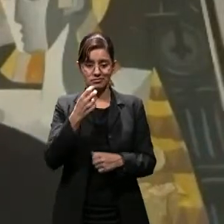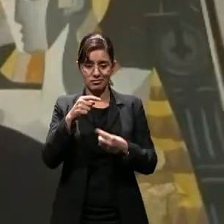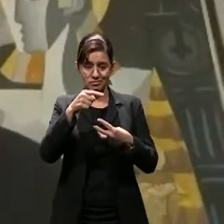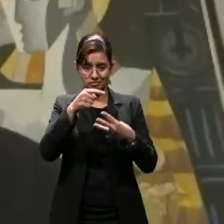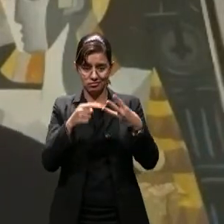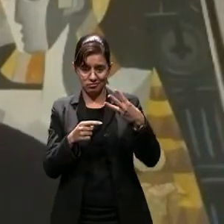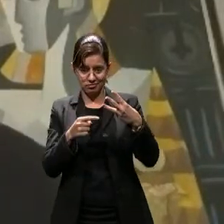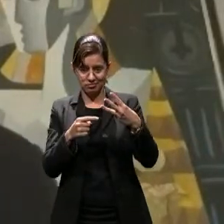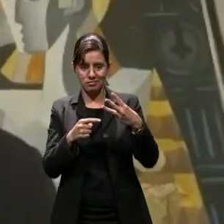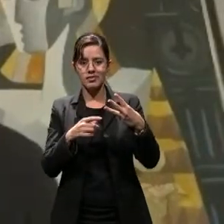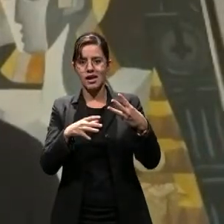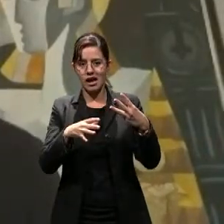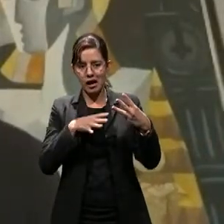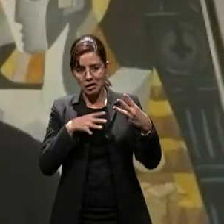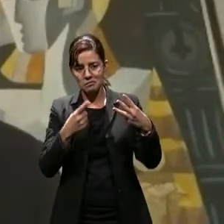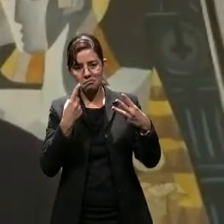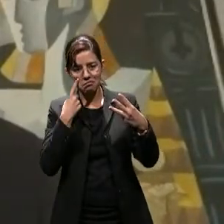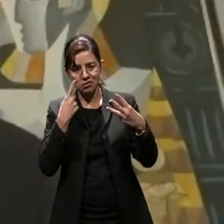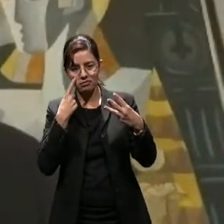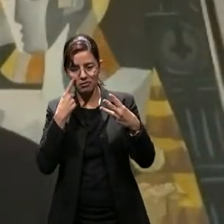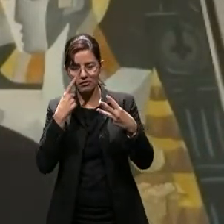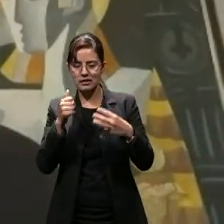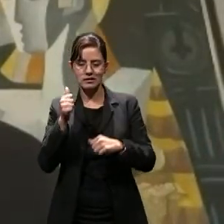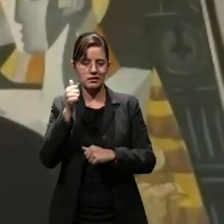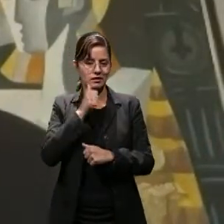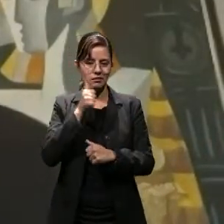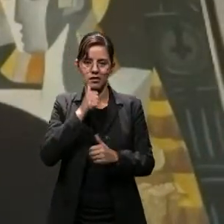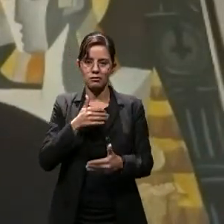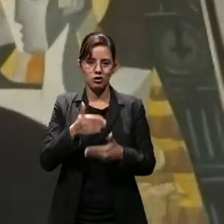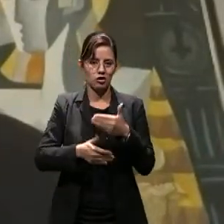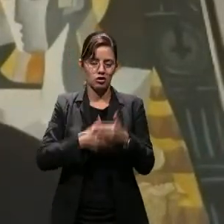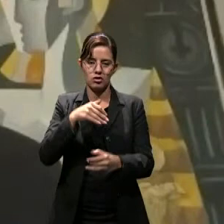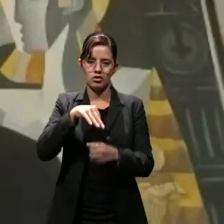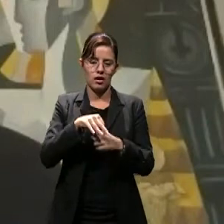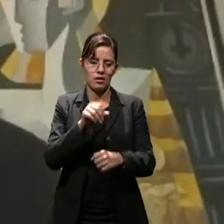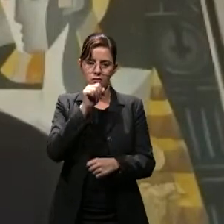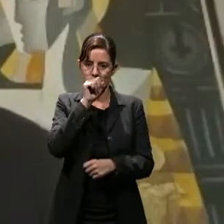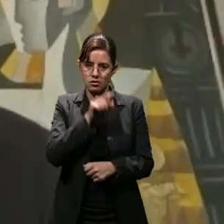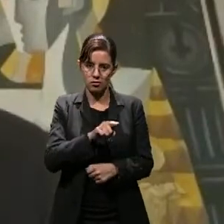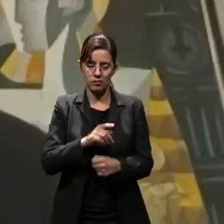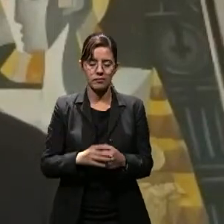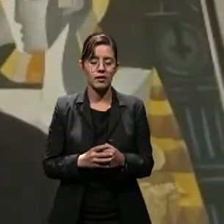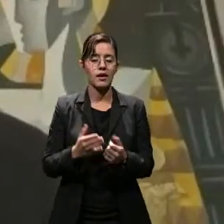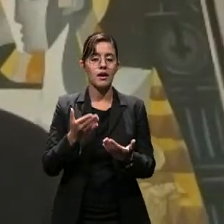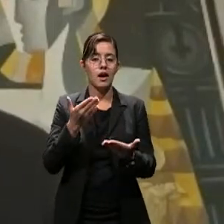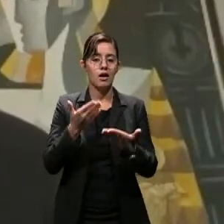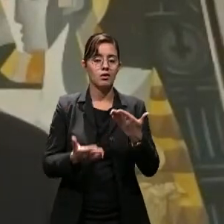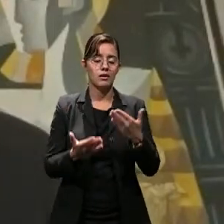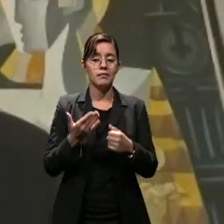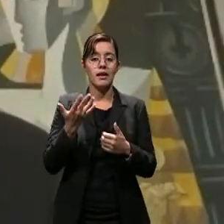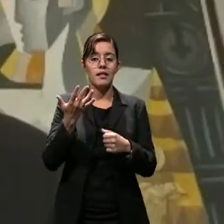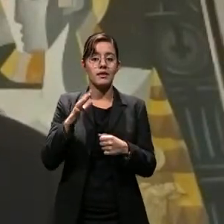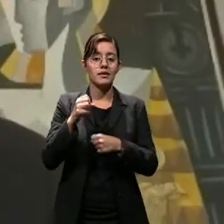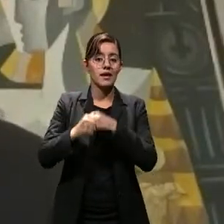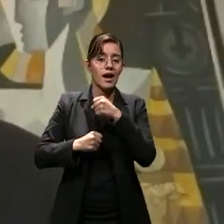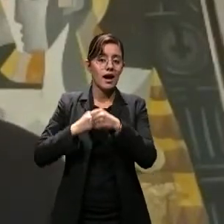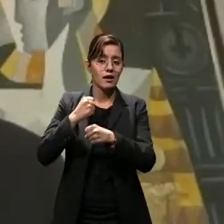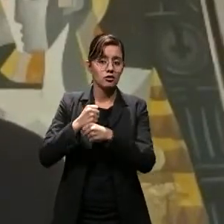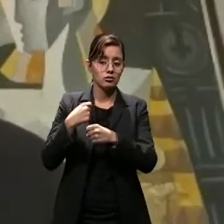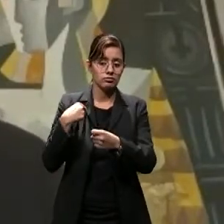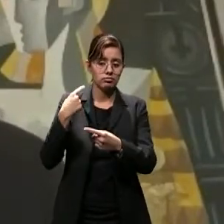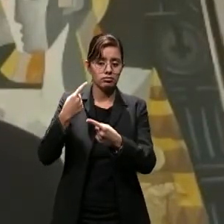insist, are occurring in the region. In the last 10 years, where I